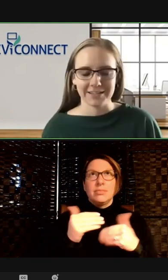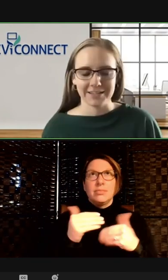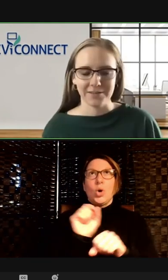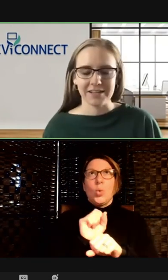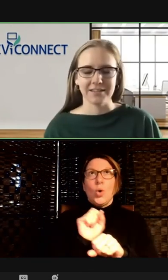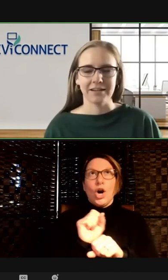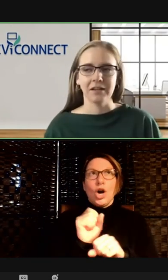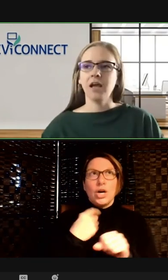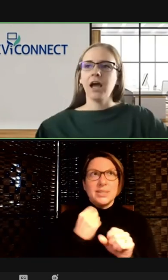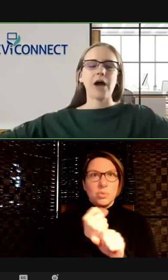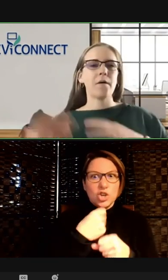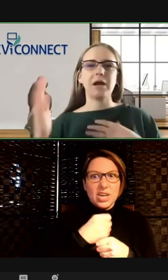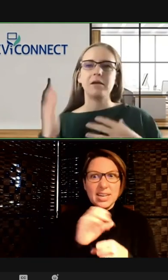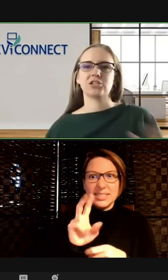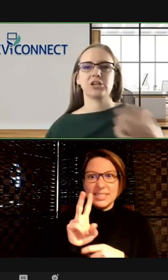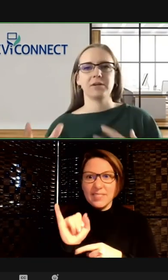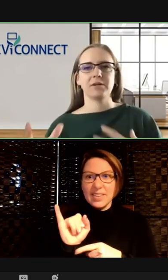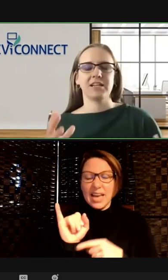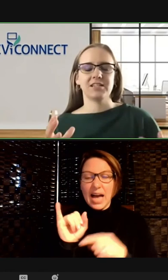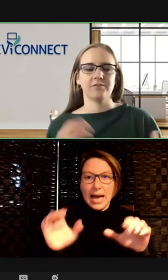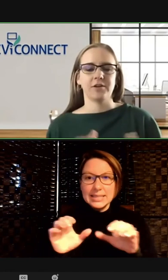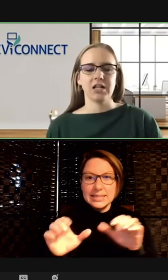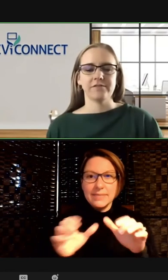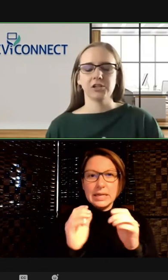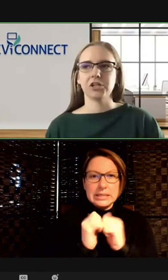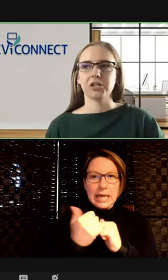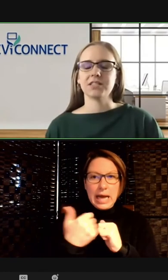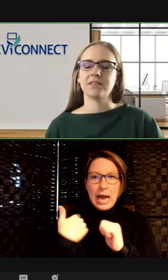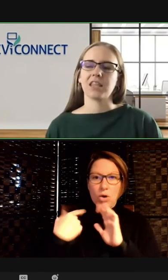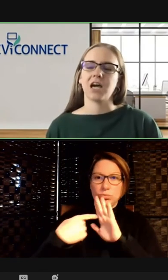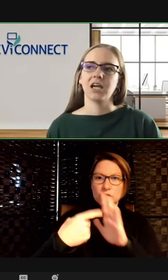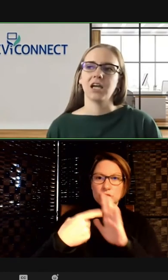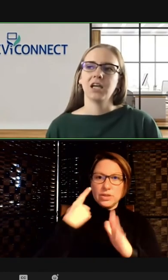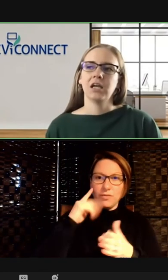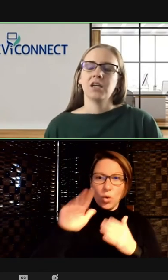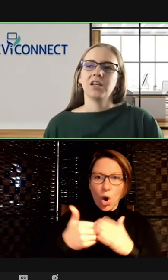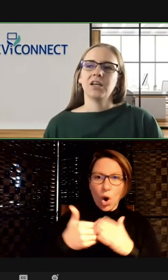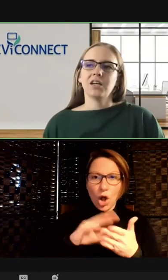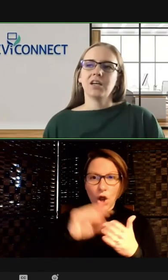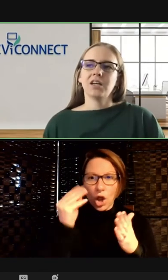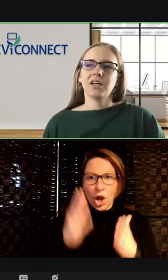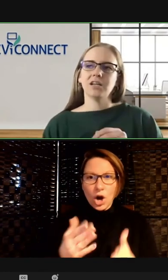Cvi Connect activities and how I want to make sure I present it for all of our learners. And then I thought,